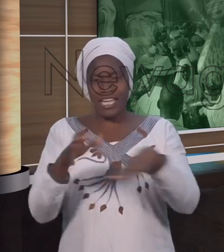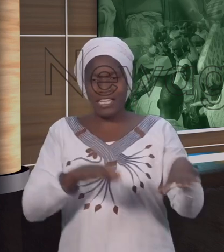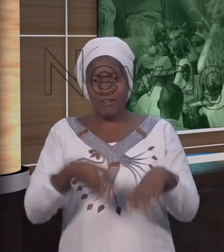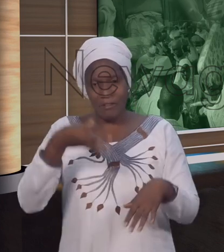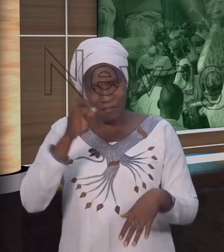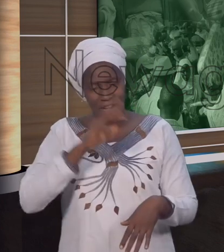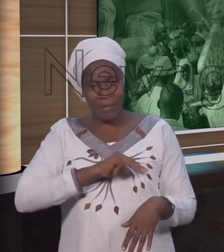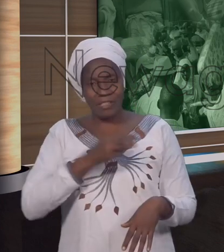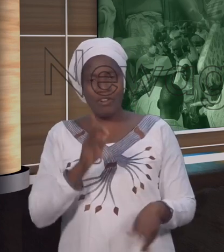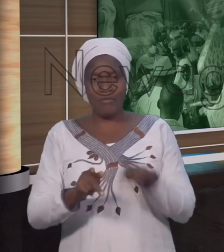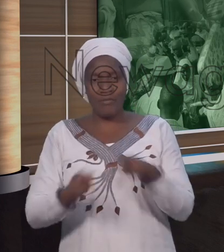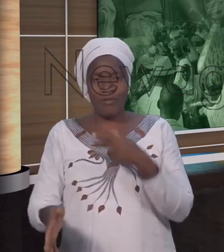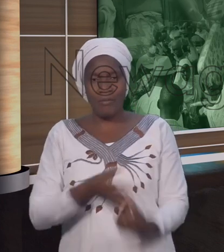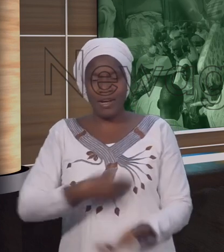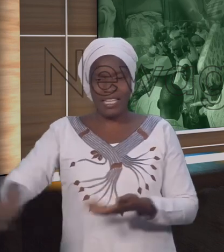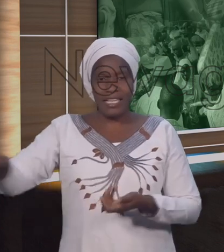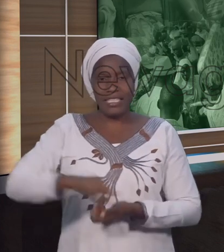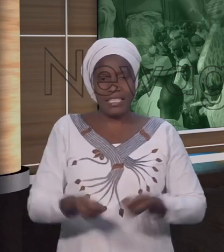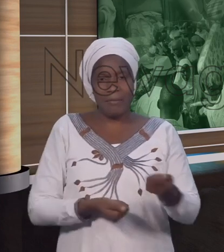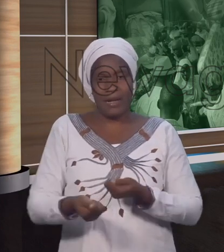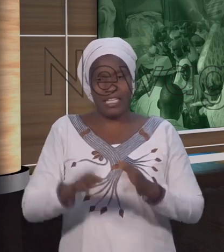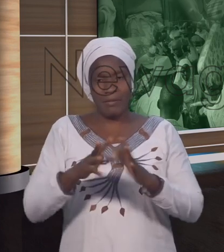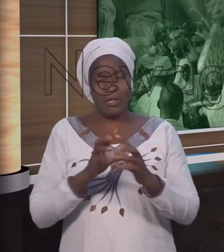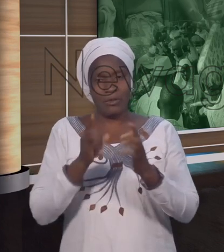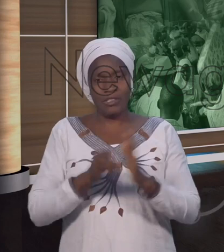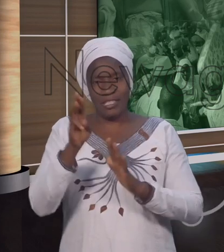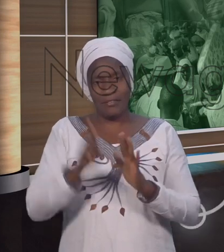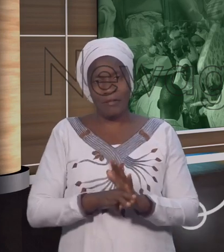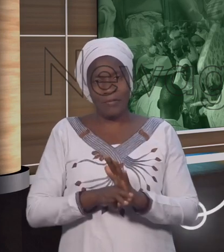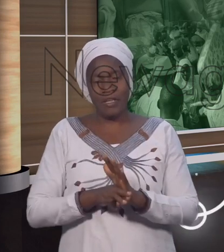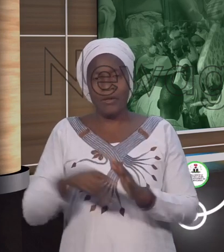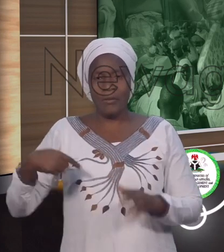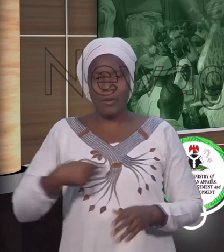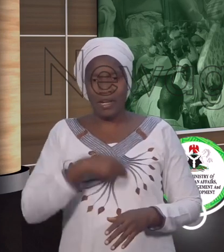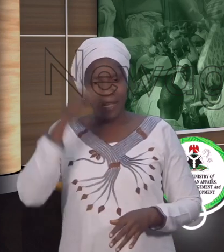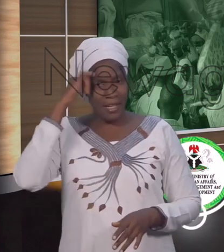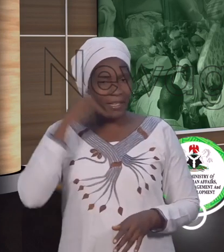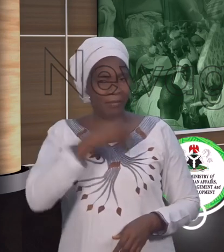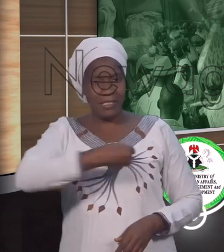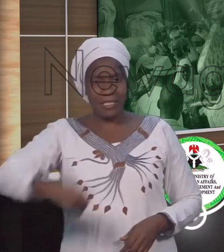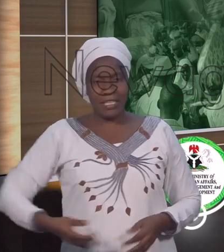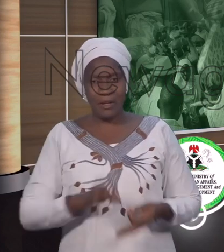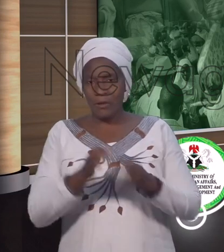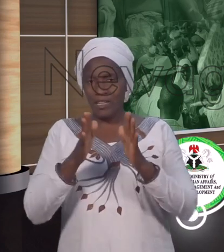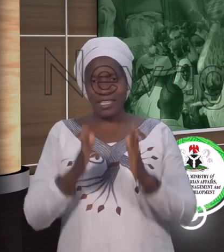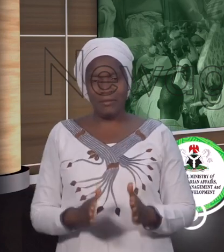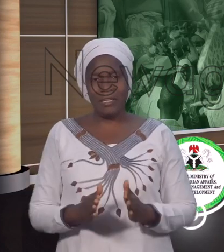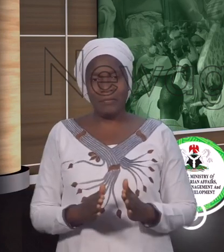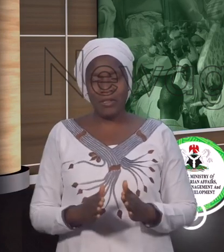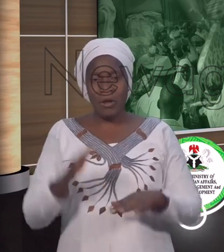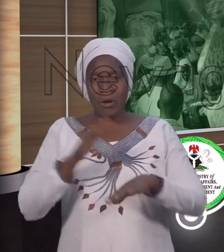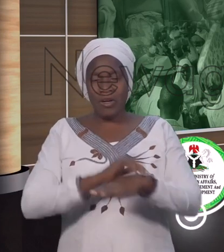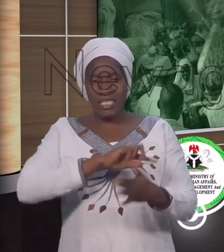of the Federal Ministry of Humanitarian Affairs, Disaster Management and Social Development. My name is Hafsat Mustafa Hadija, your